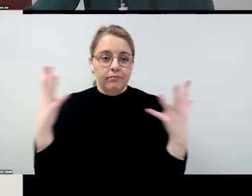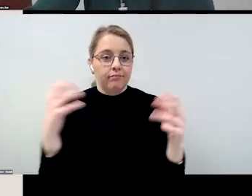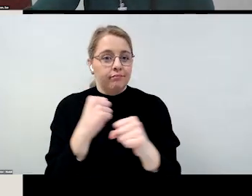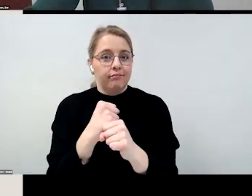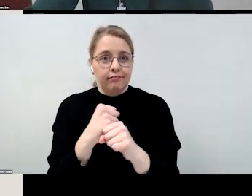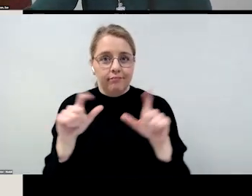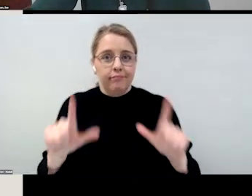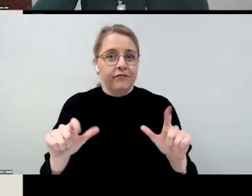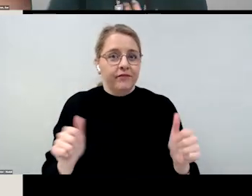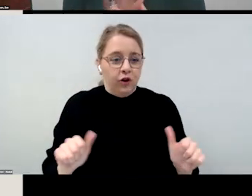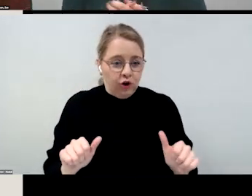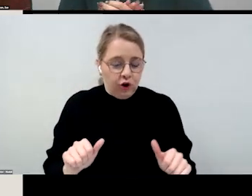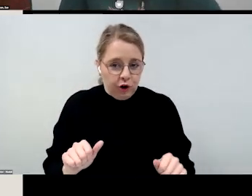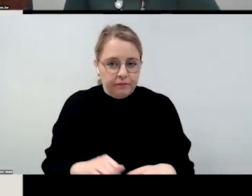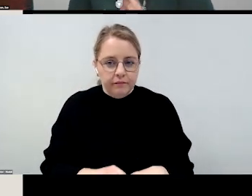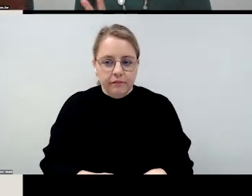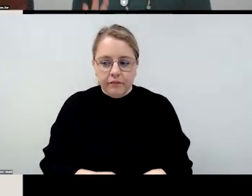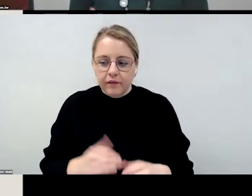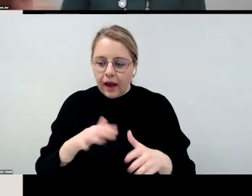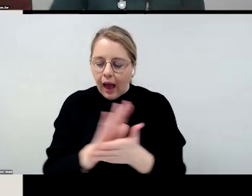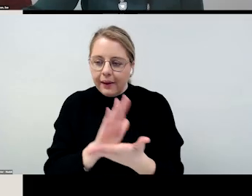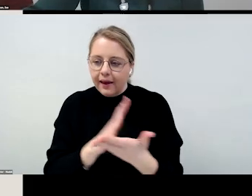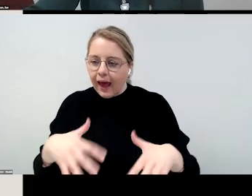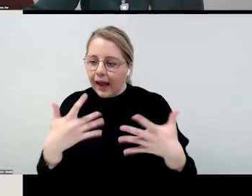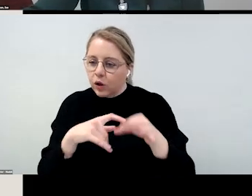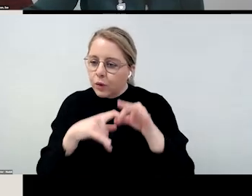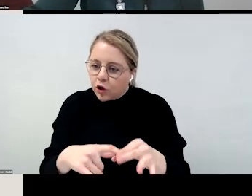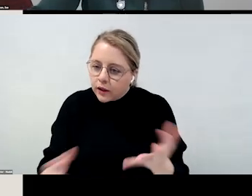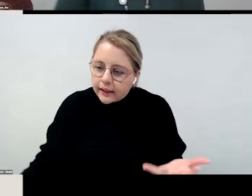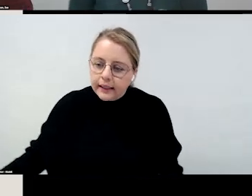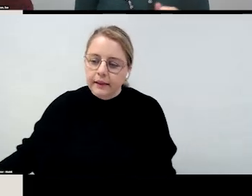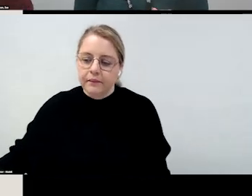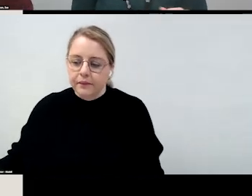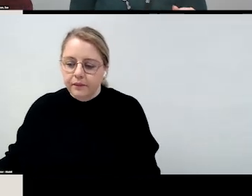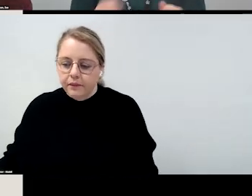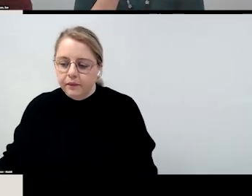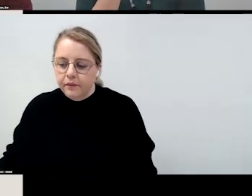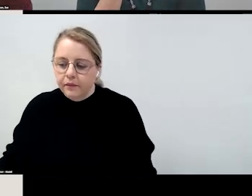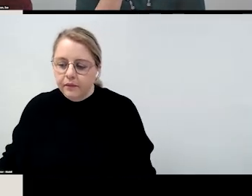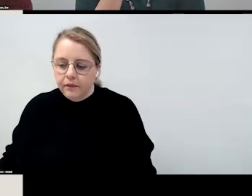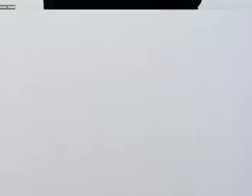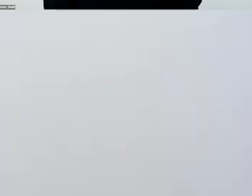webinar. And so very happy to take any questions that anybody might have.